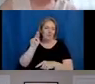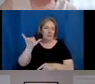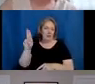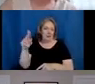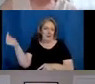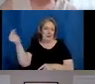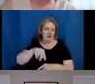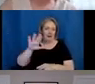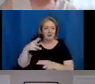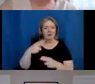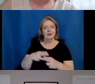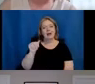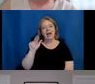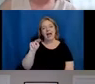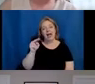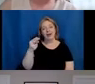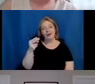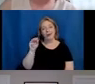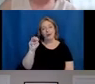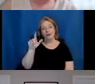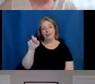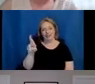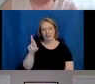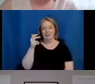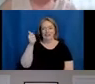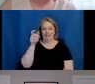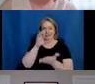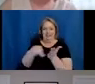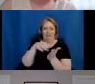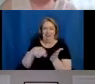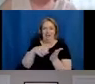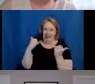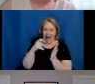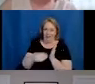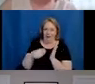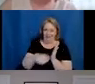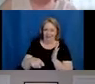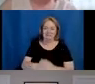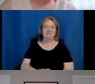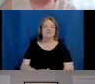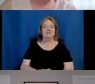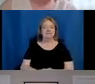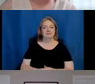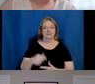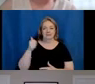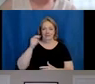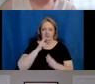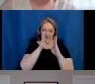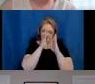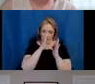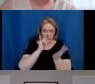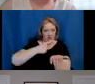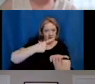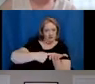her name is Anne Holmuller. She's working on her dissertation now. And she was really focused on the conversation